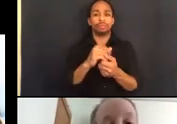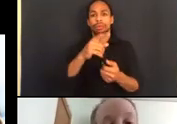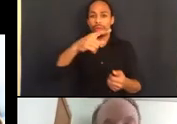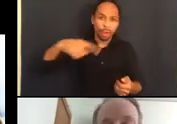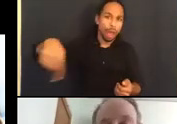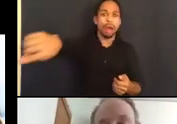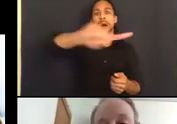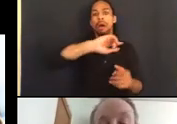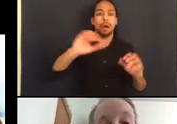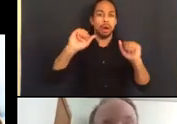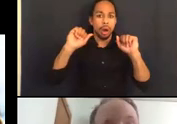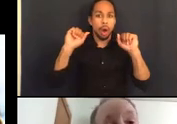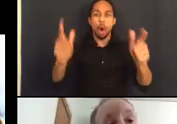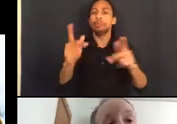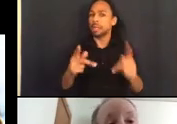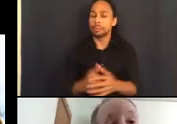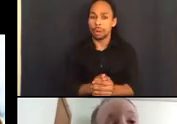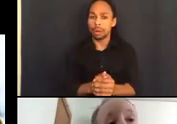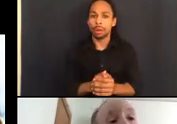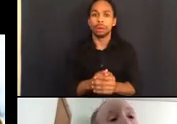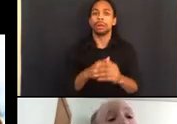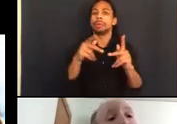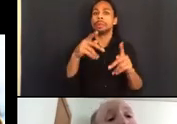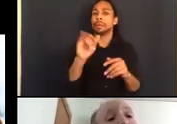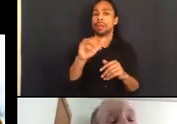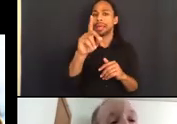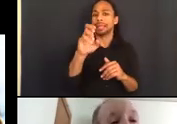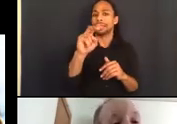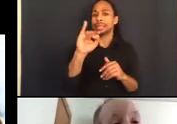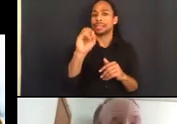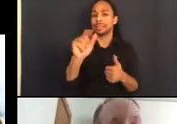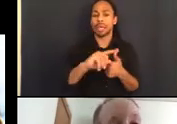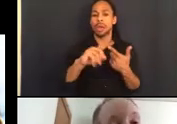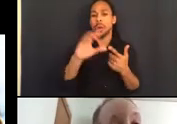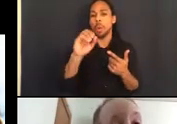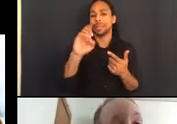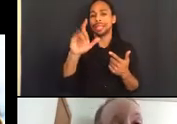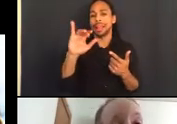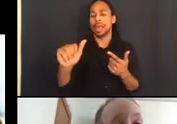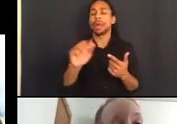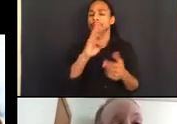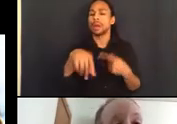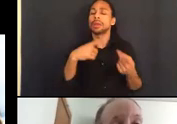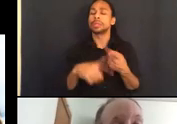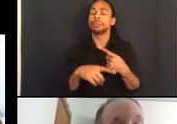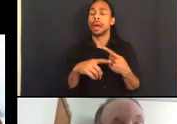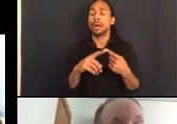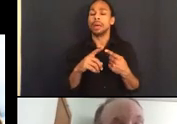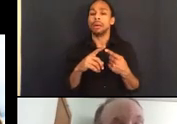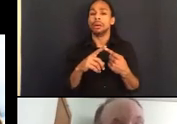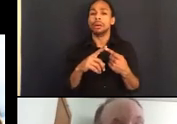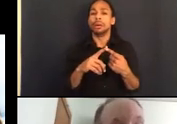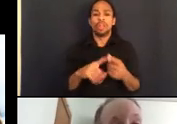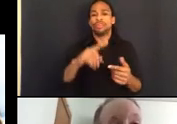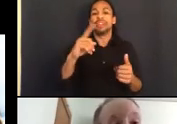some people like Denisa and Odilia have already spoken to the impact on First